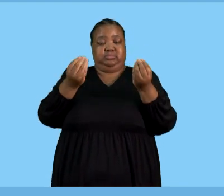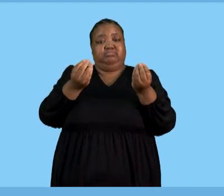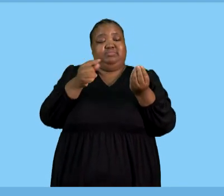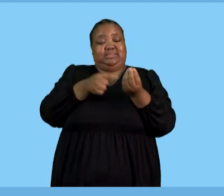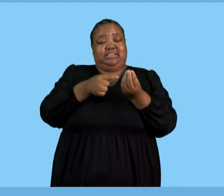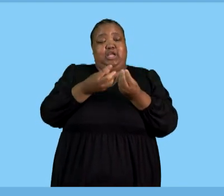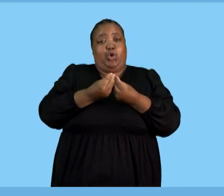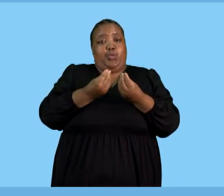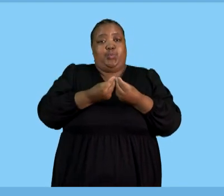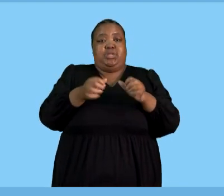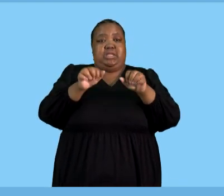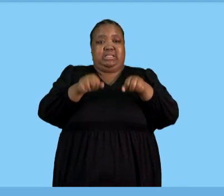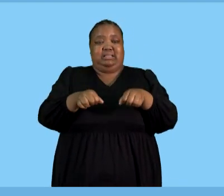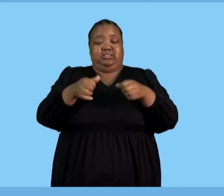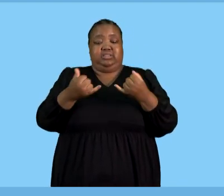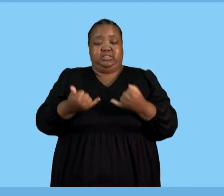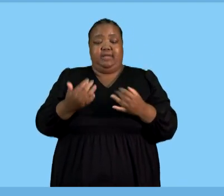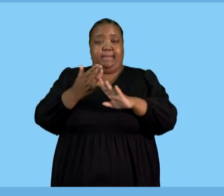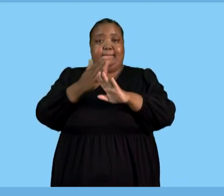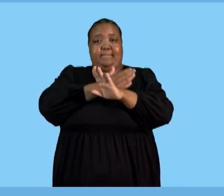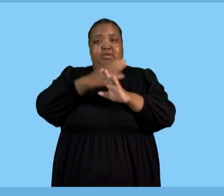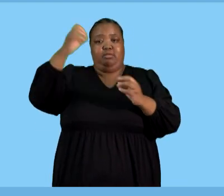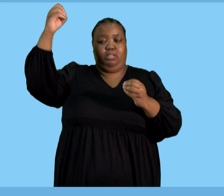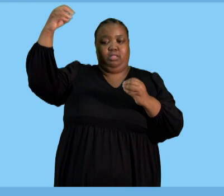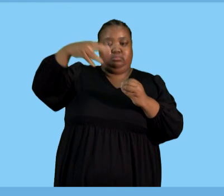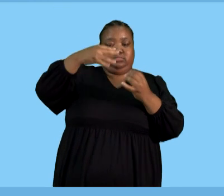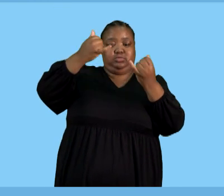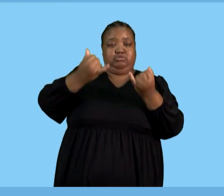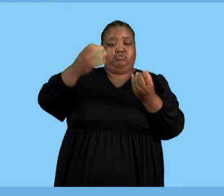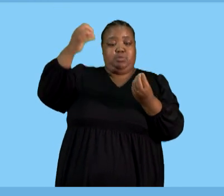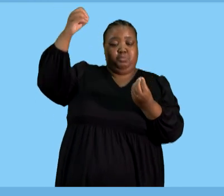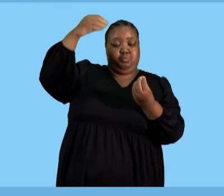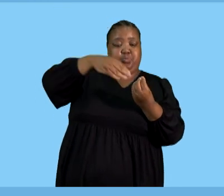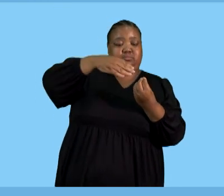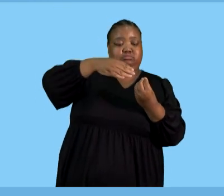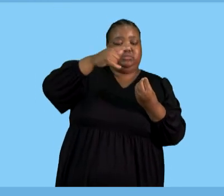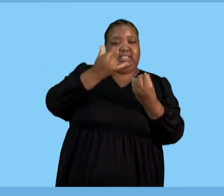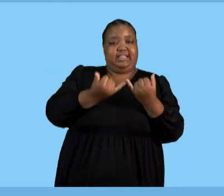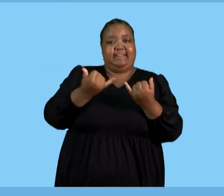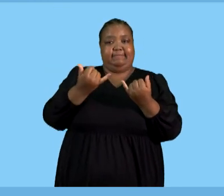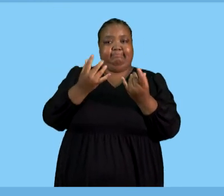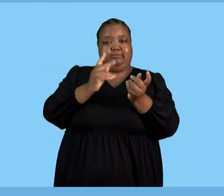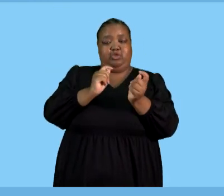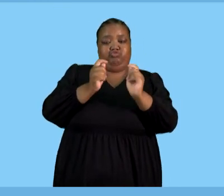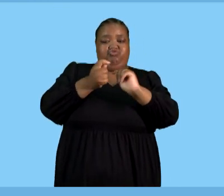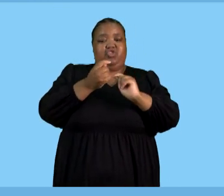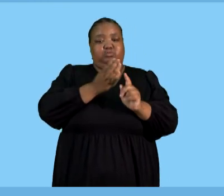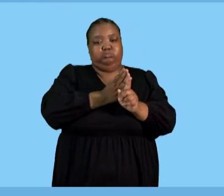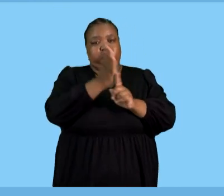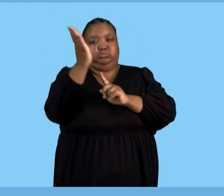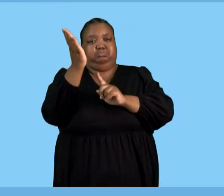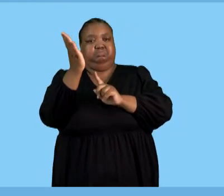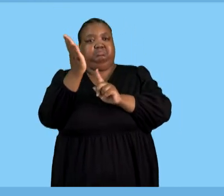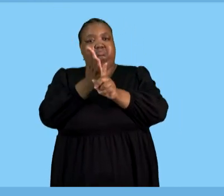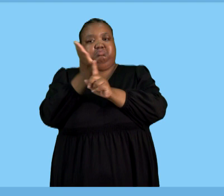this particular luminous object, it was going in a certain direction, and then when it strikes the surface, it changed